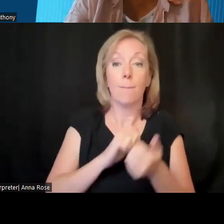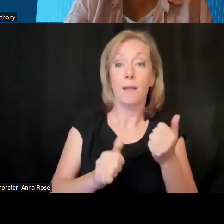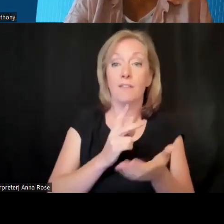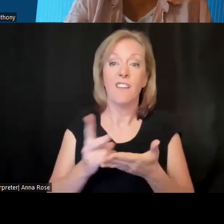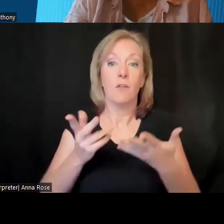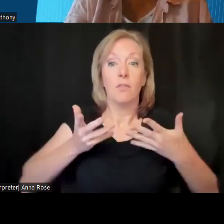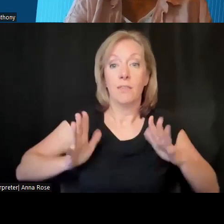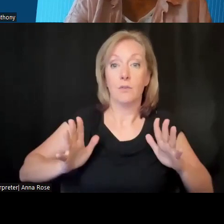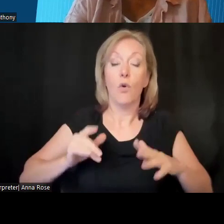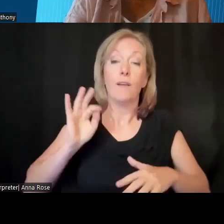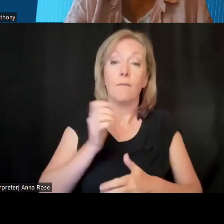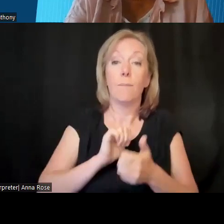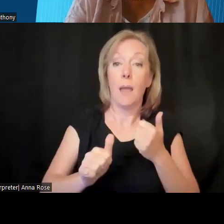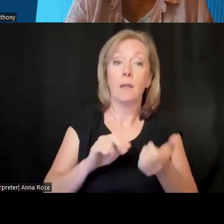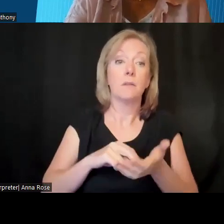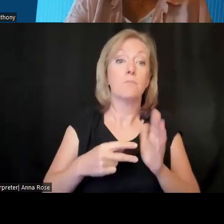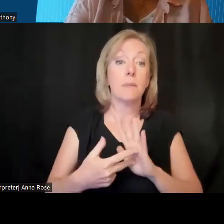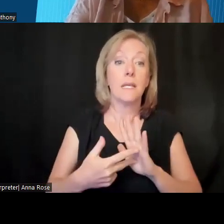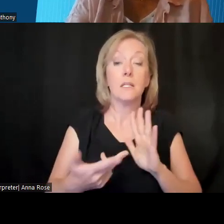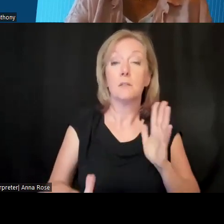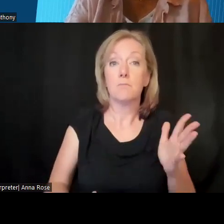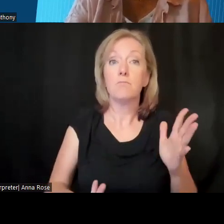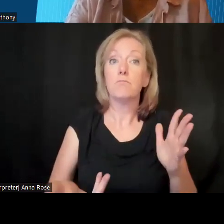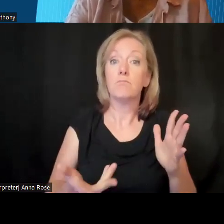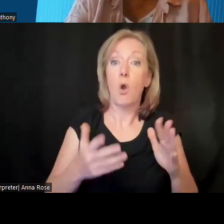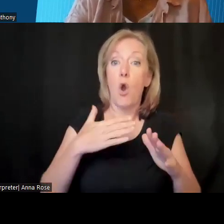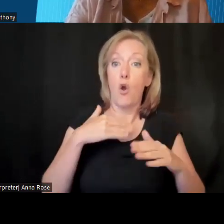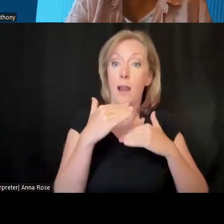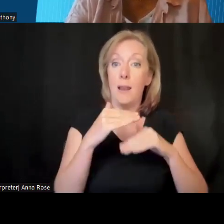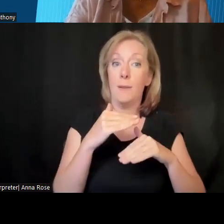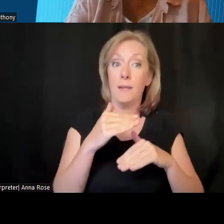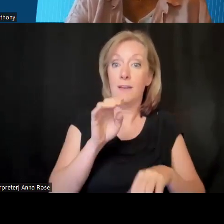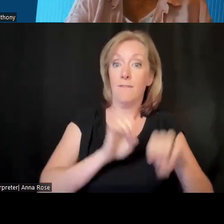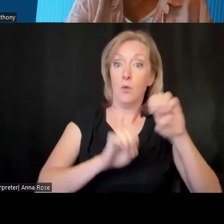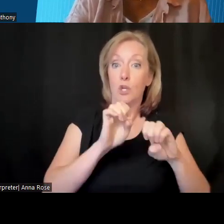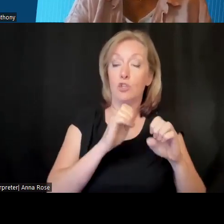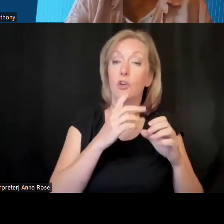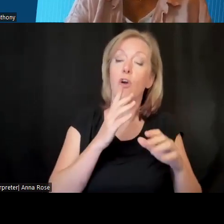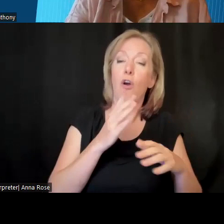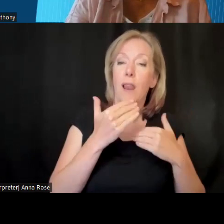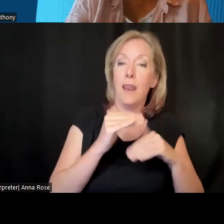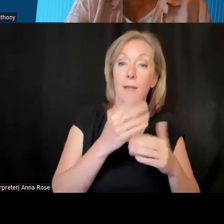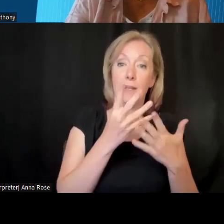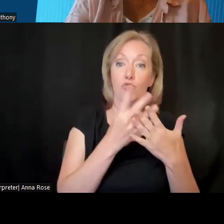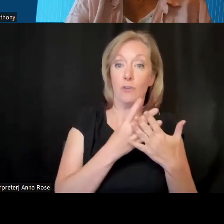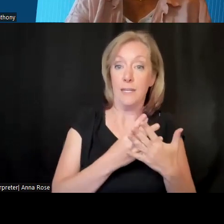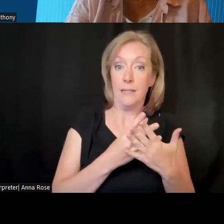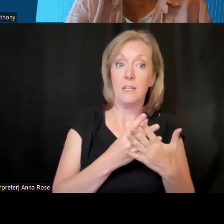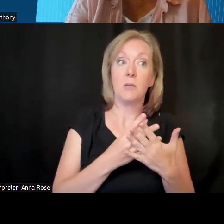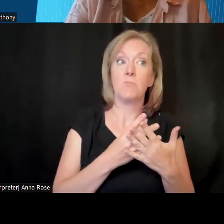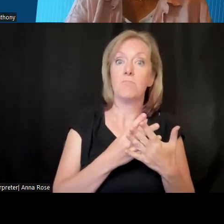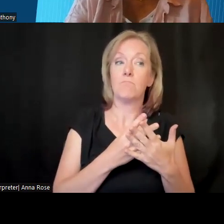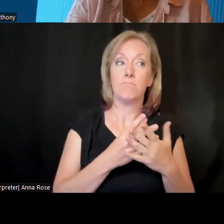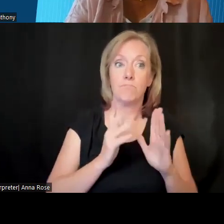fail. If you pass, it means for what we are evaluating from a screening perspective in this particular screening